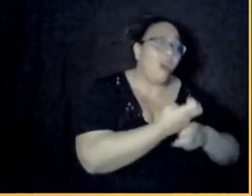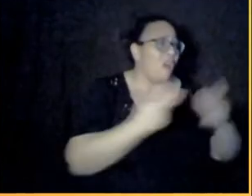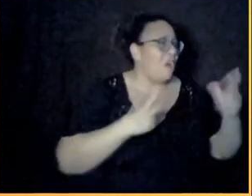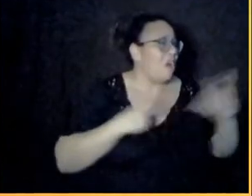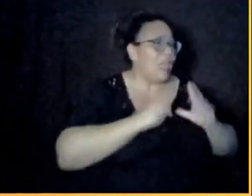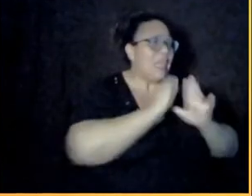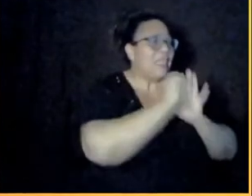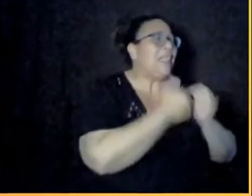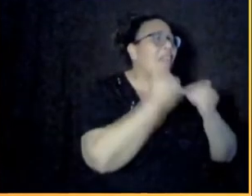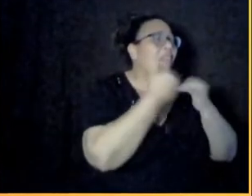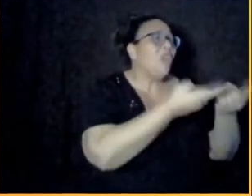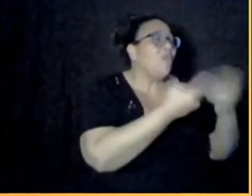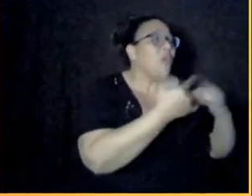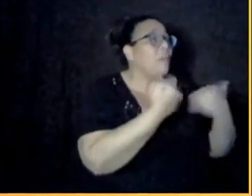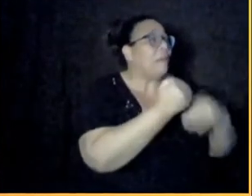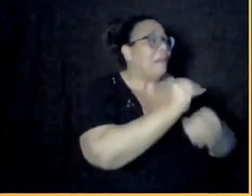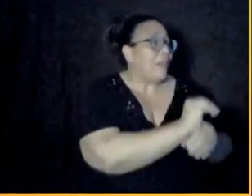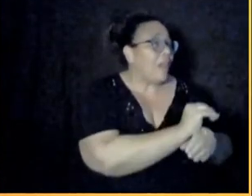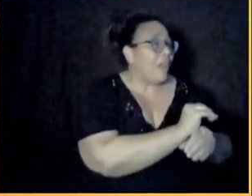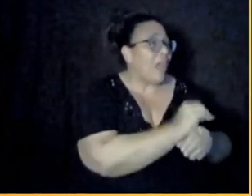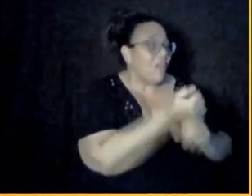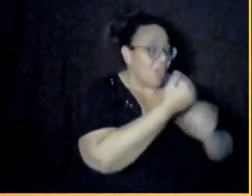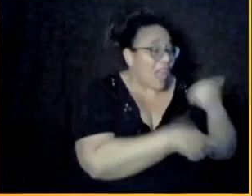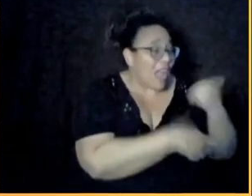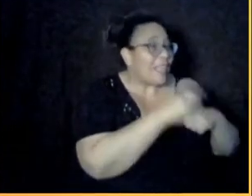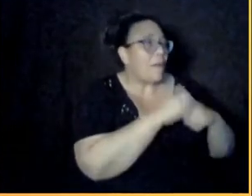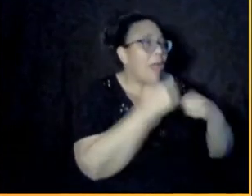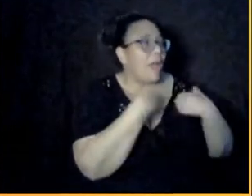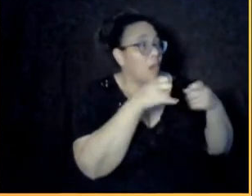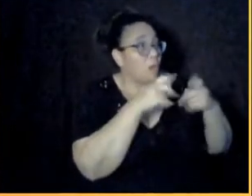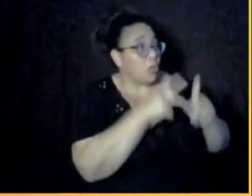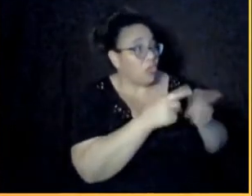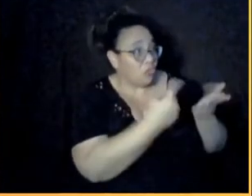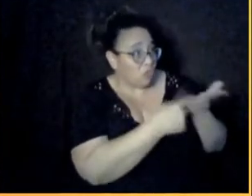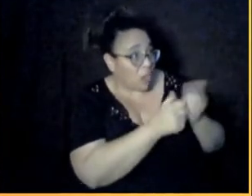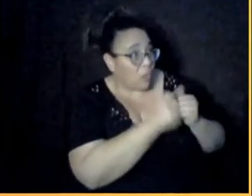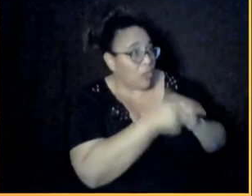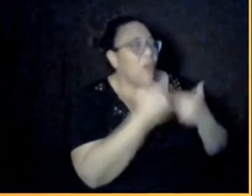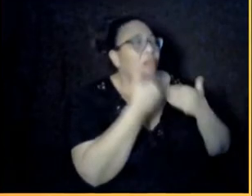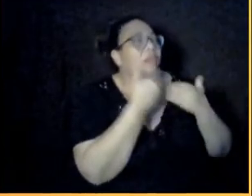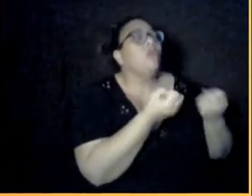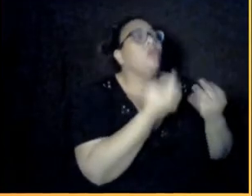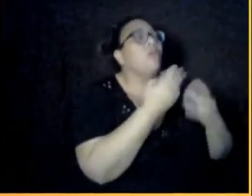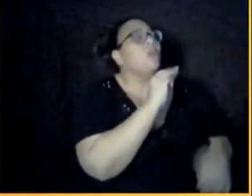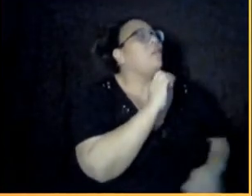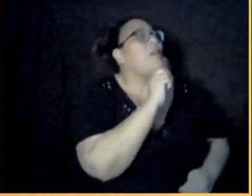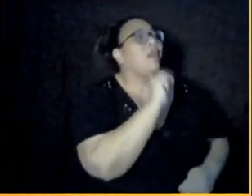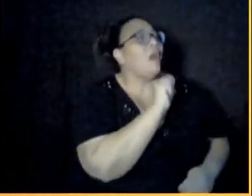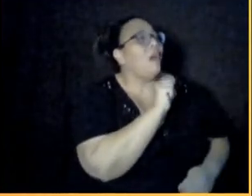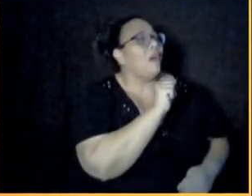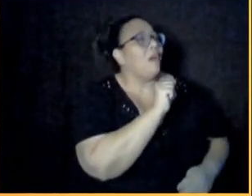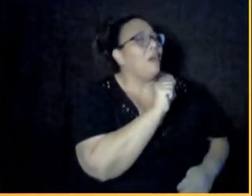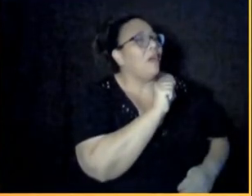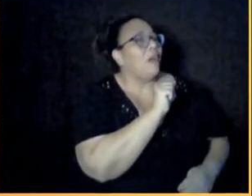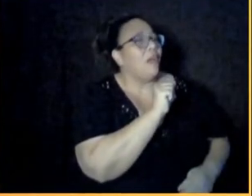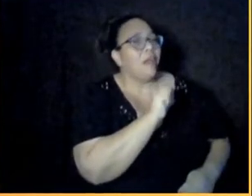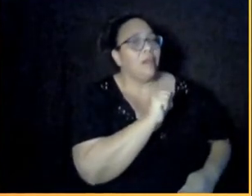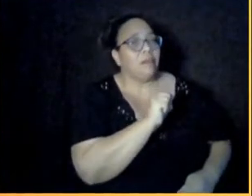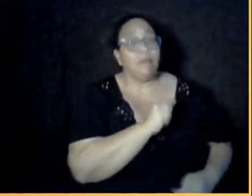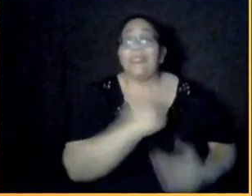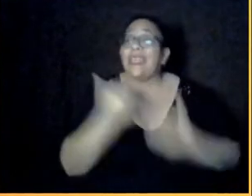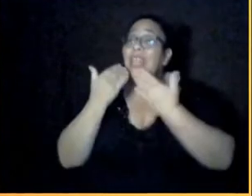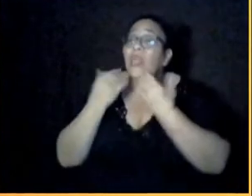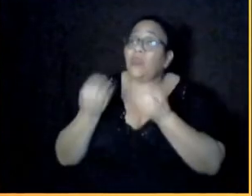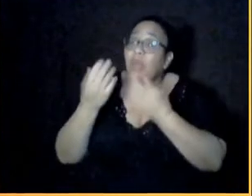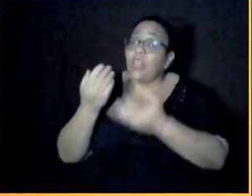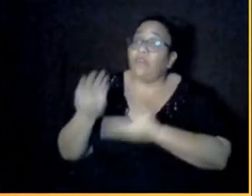came on tonight, and for any time that I get a chance to talk with you. Thank you so much, Melania. Thank you. Thank you so